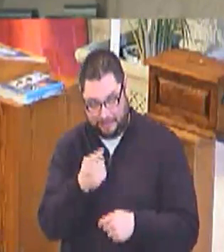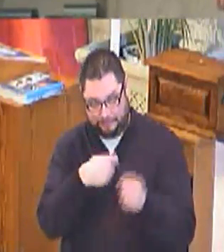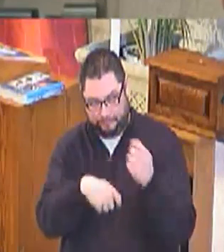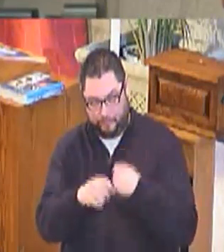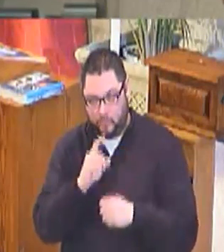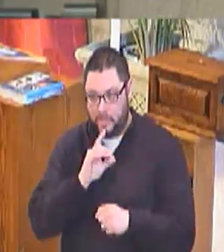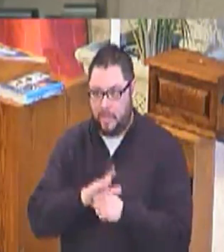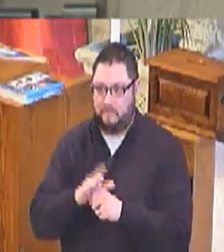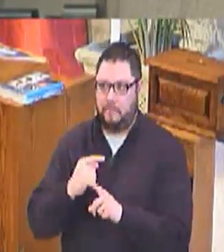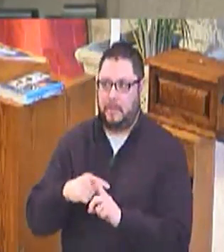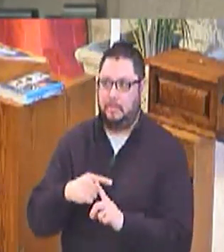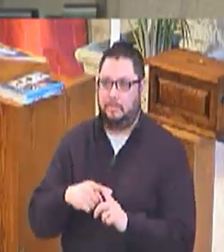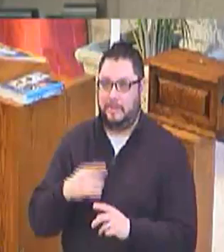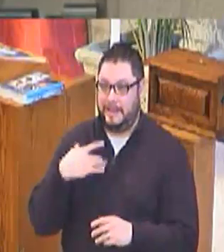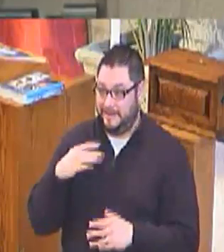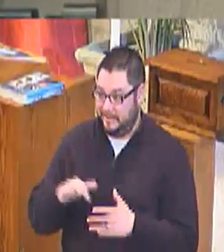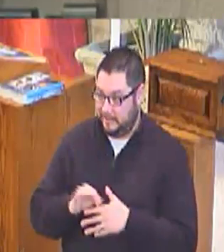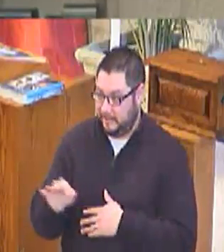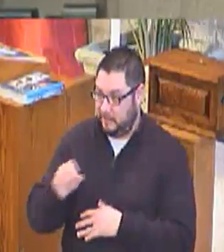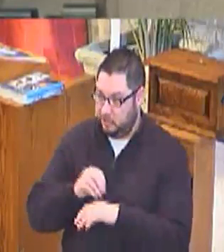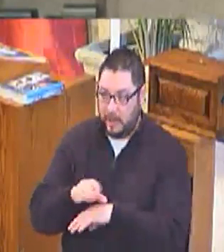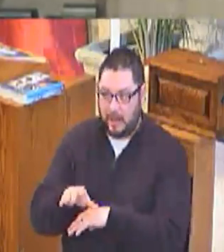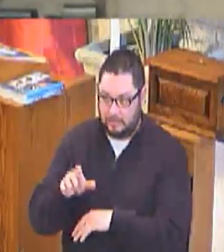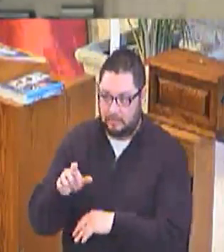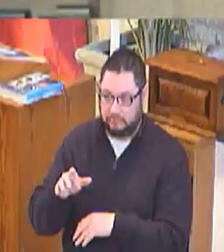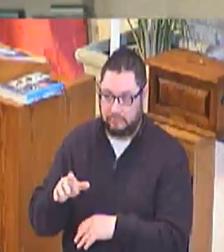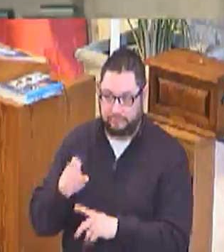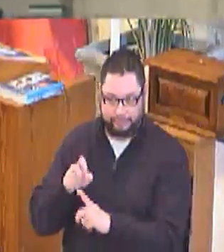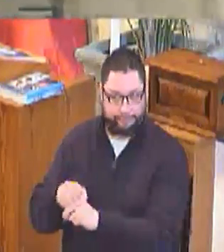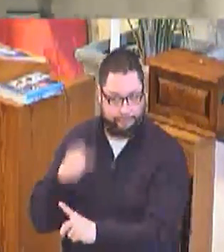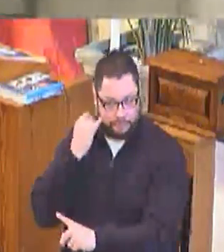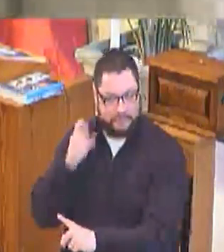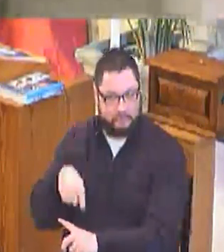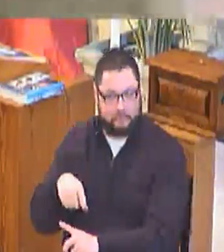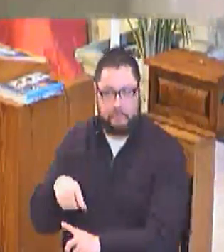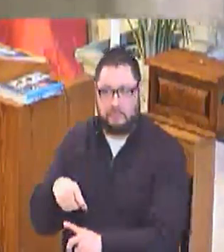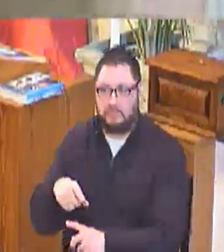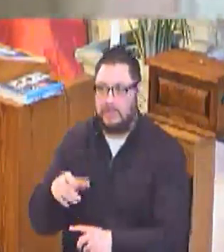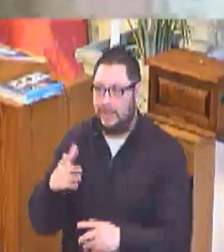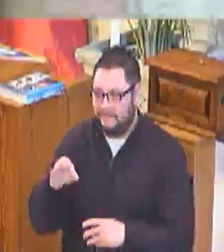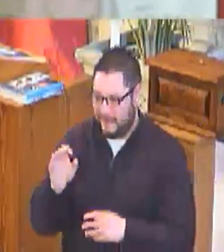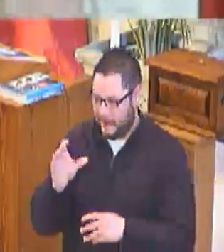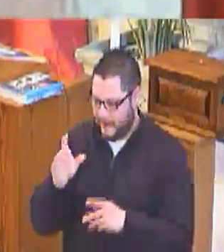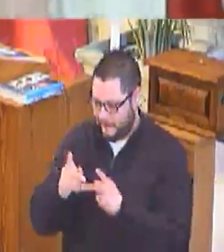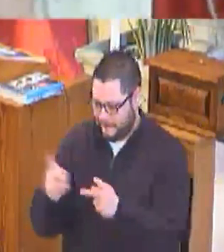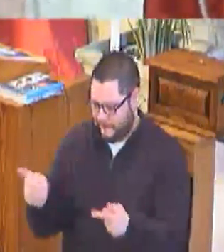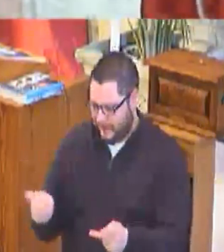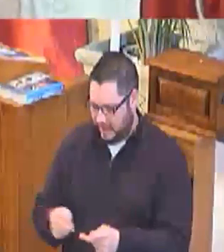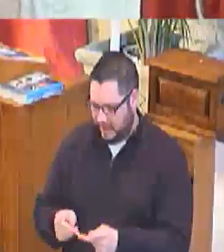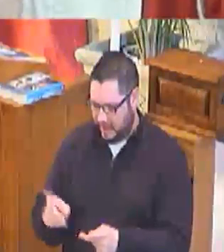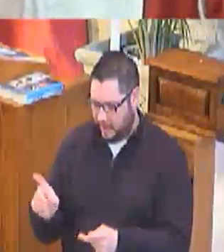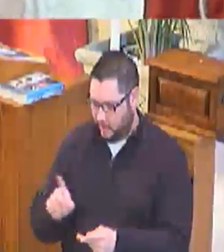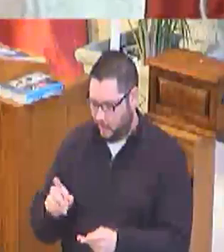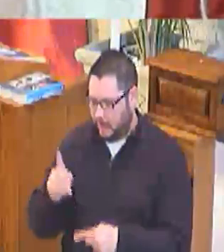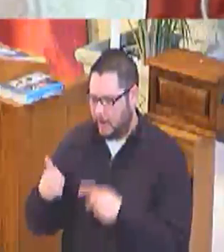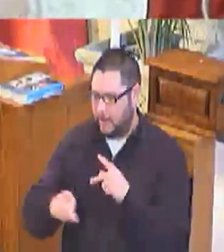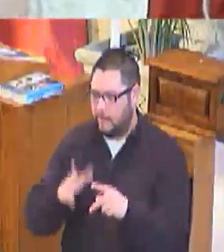spiritual counseling if you need to. And always seek a place where you can be